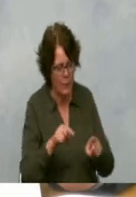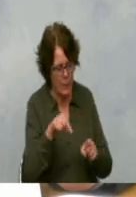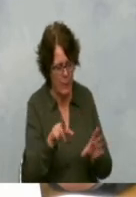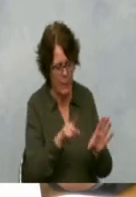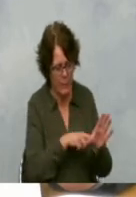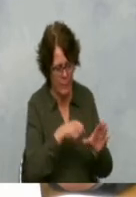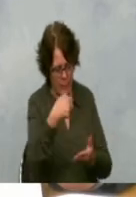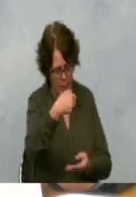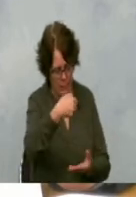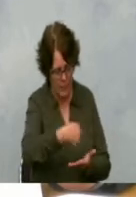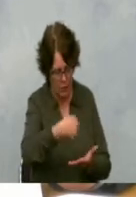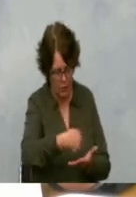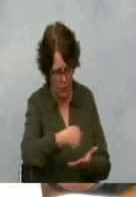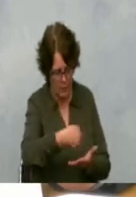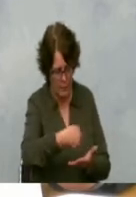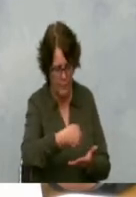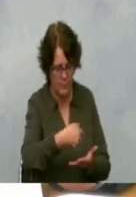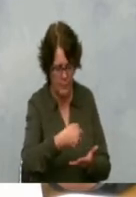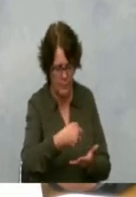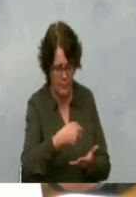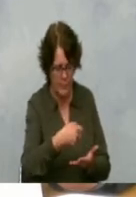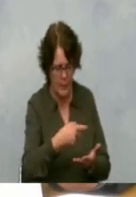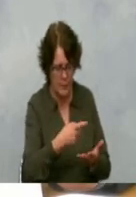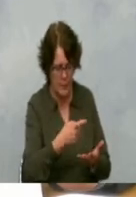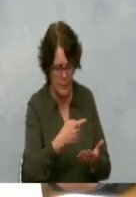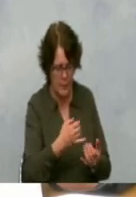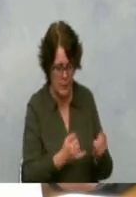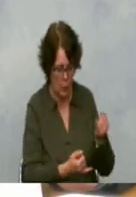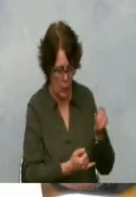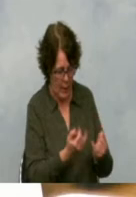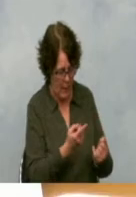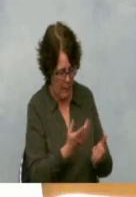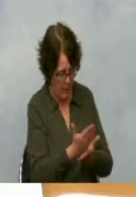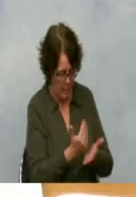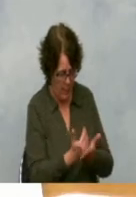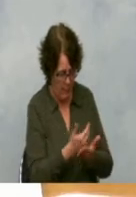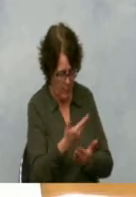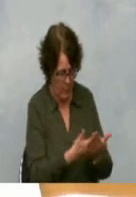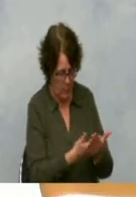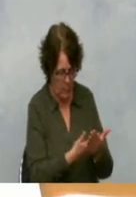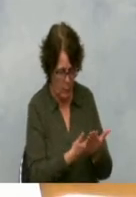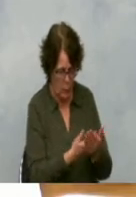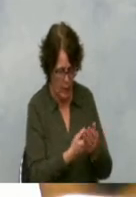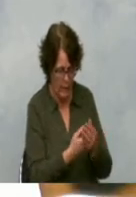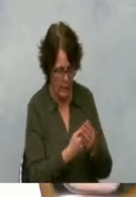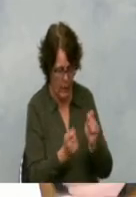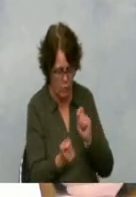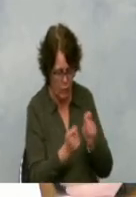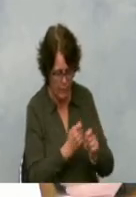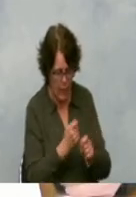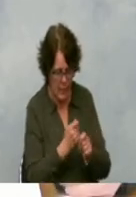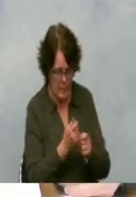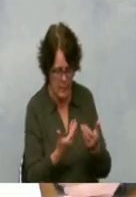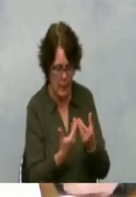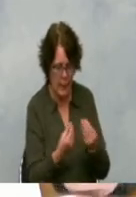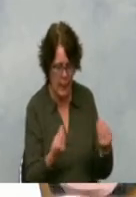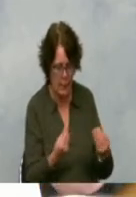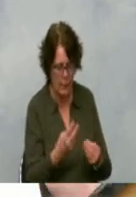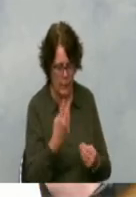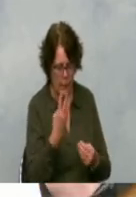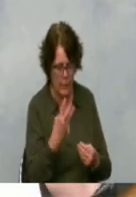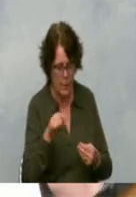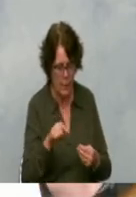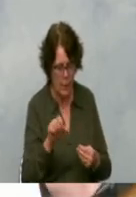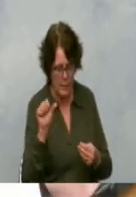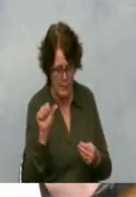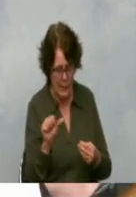we end that part of the paper with a revised budget gap of £16.3 million. So the